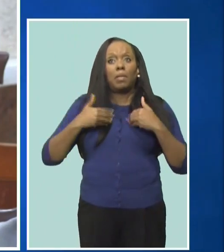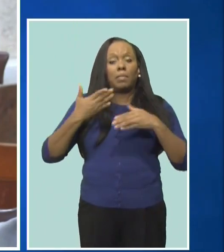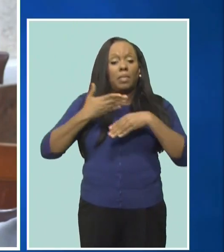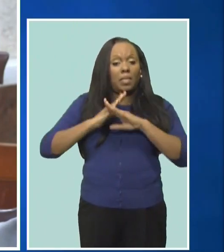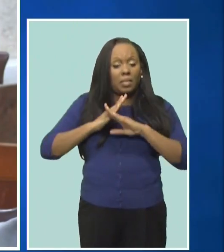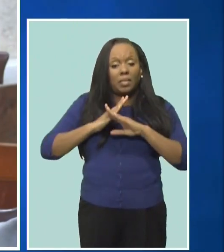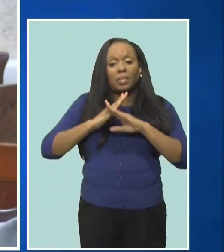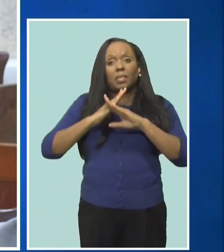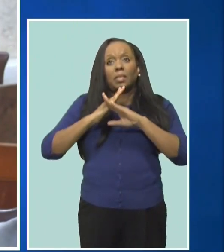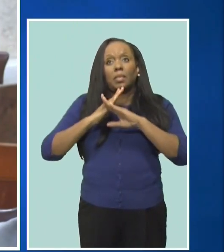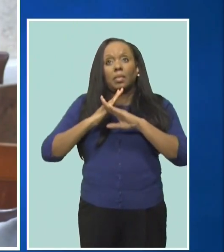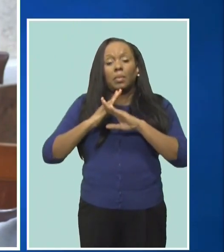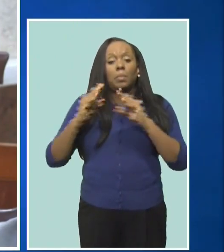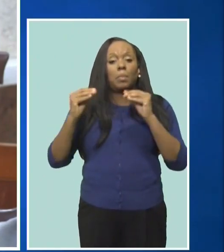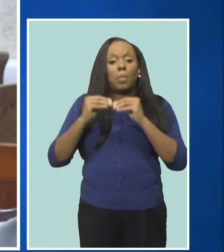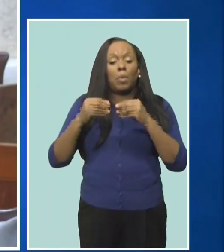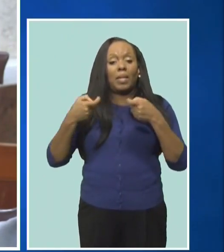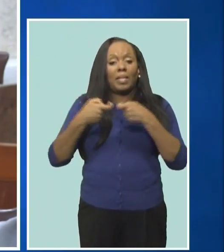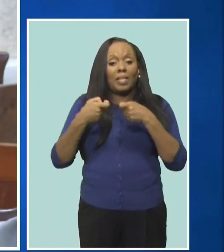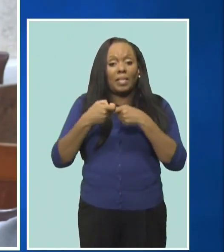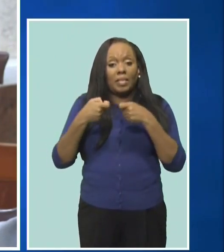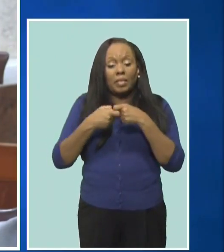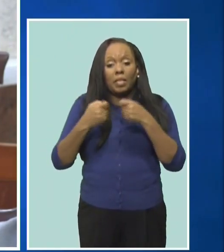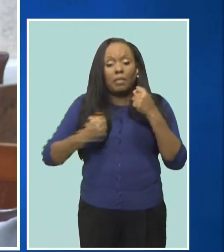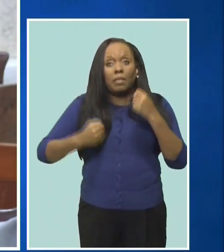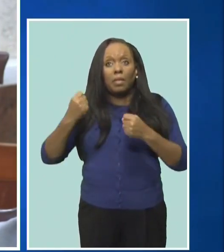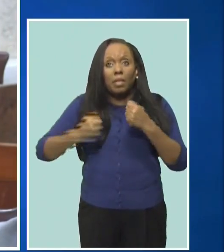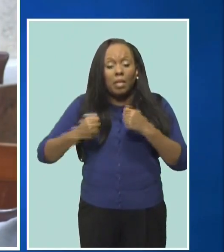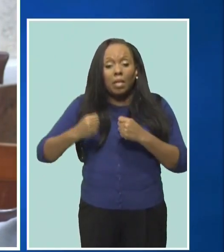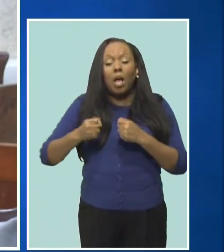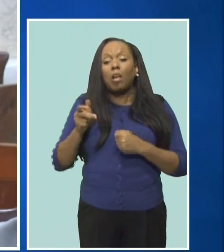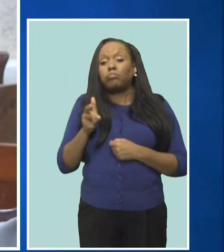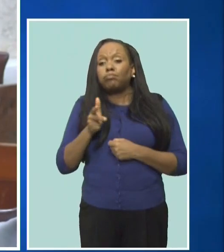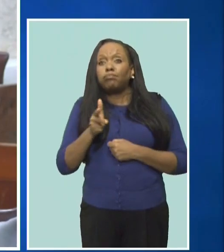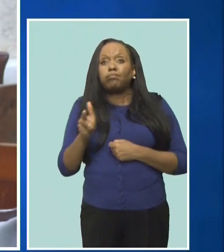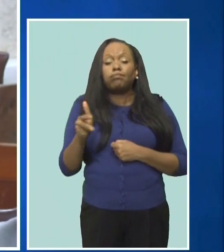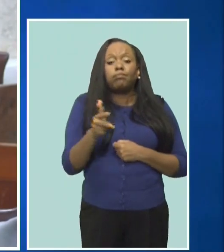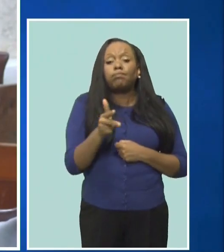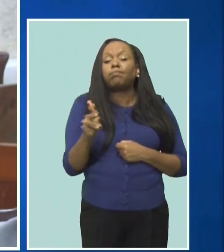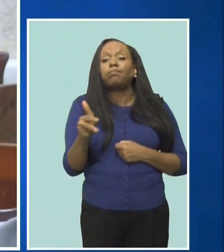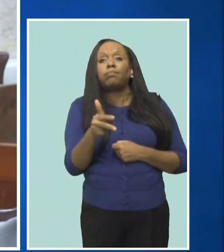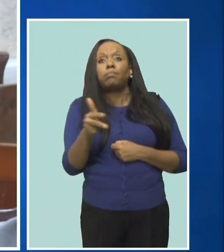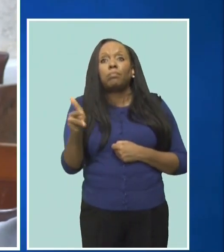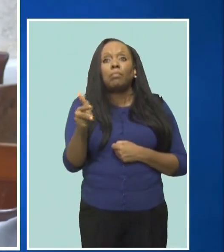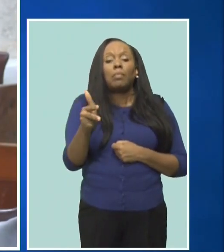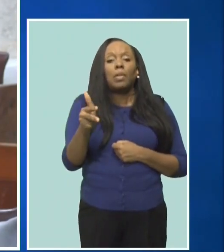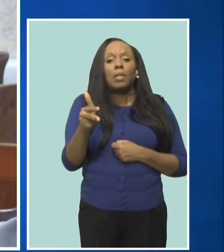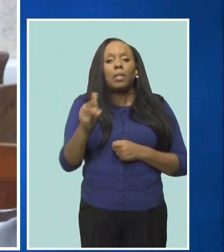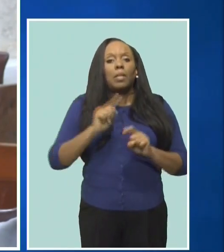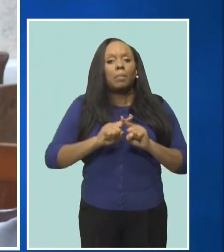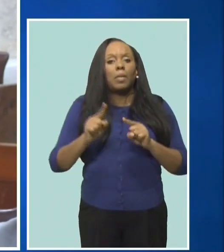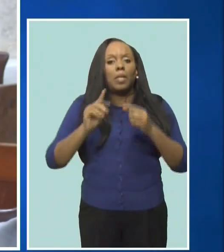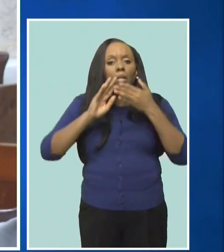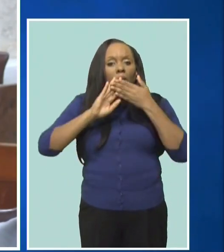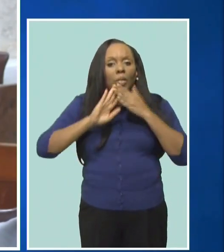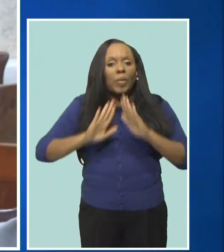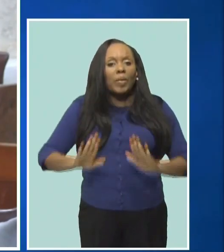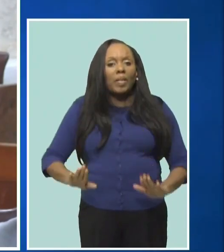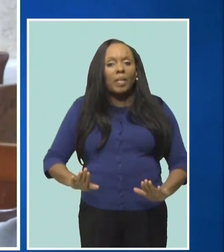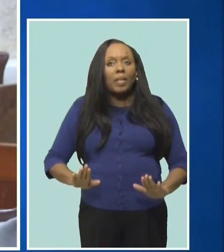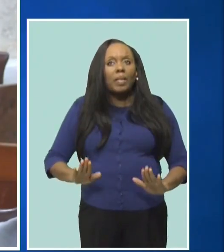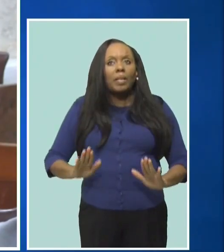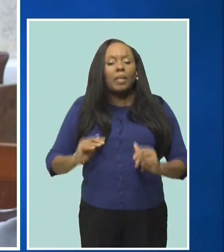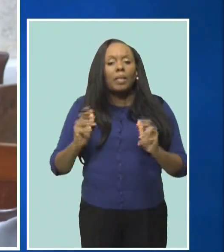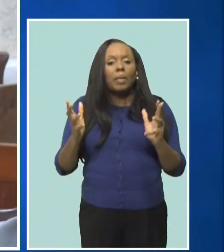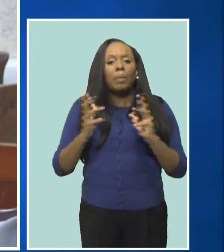and more electric vehicles are on the road, and they should make an effort to ensure that